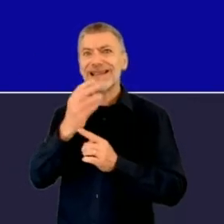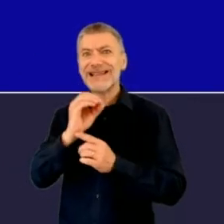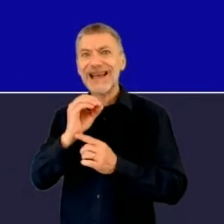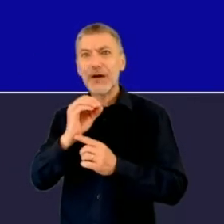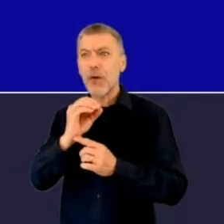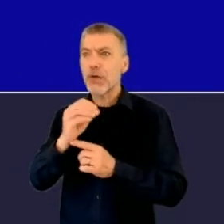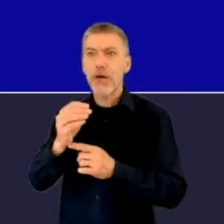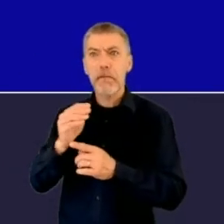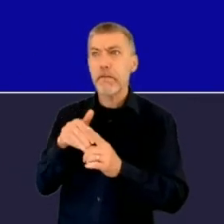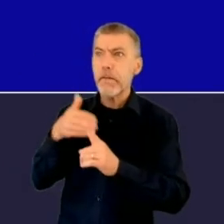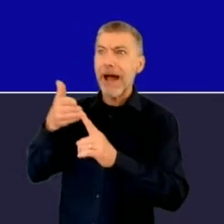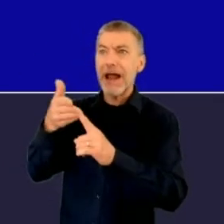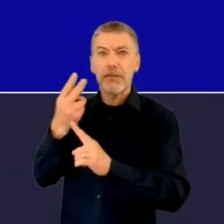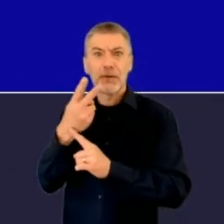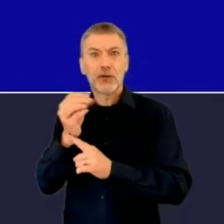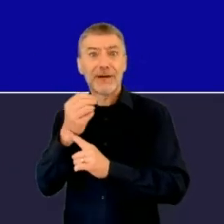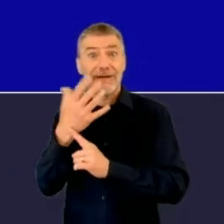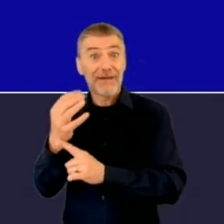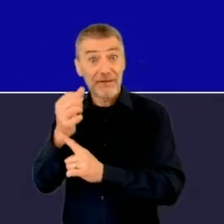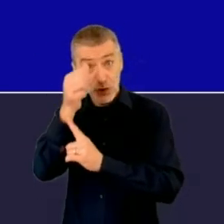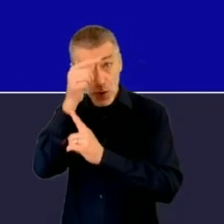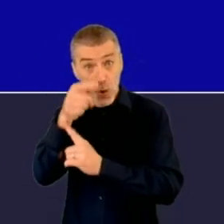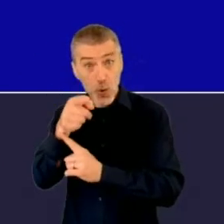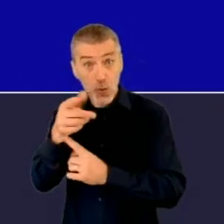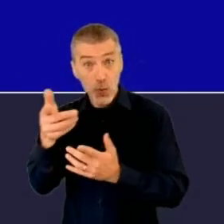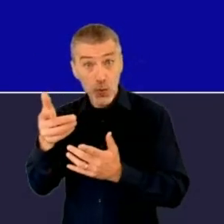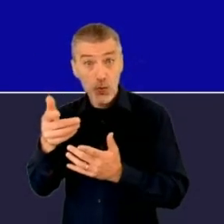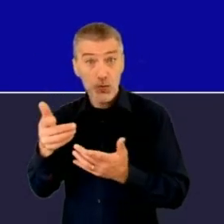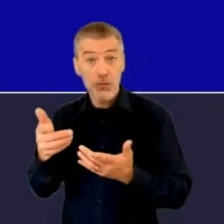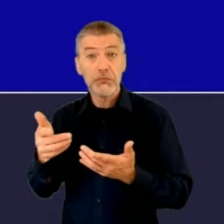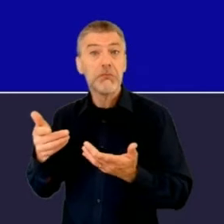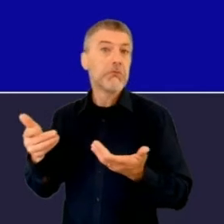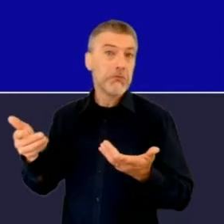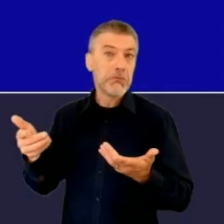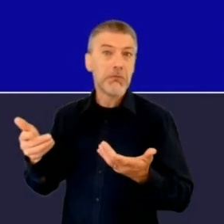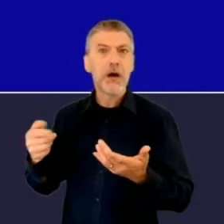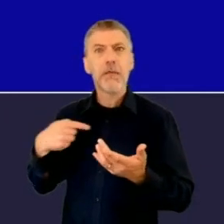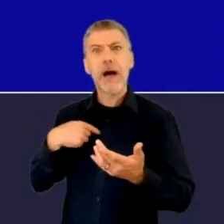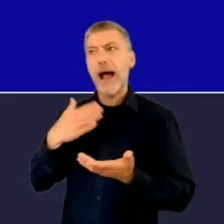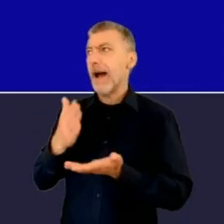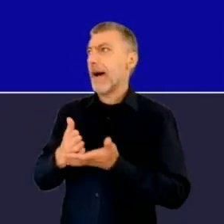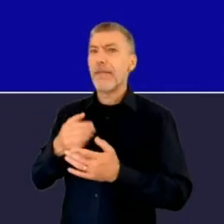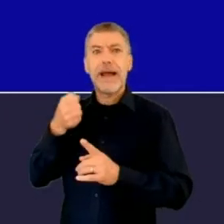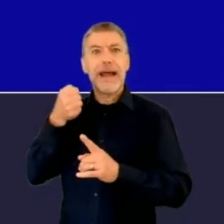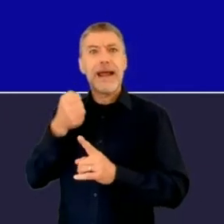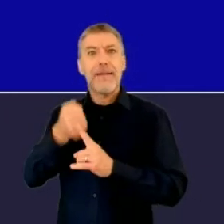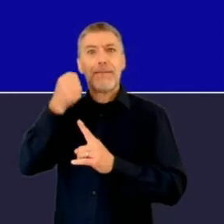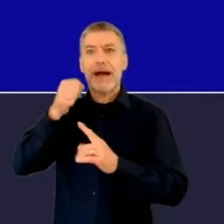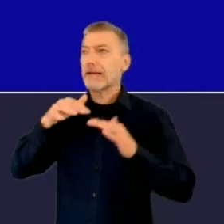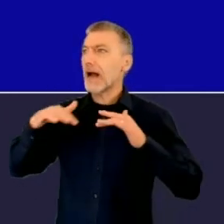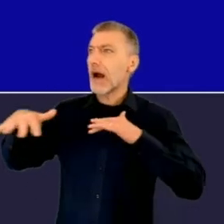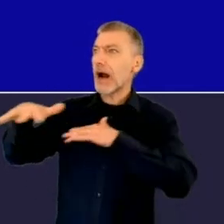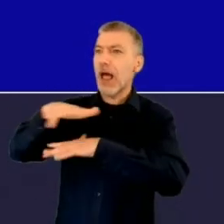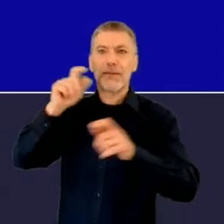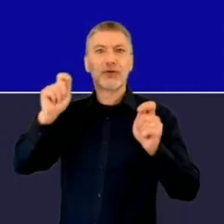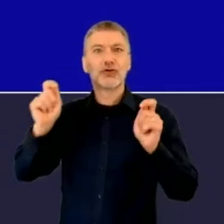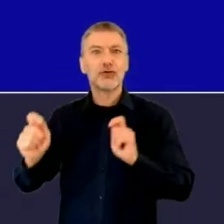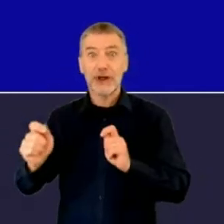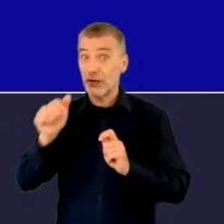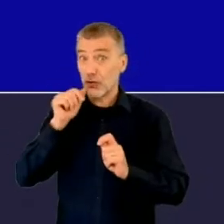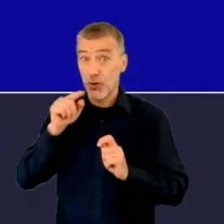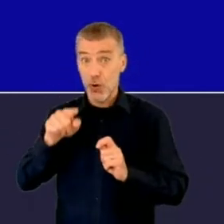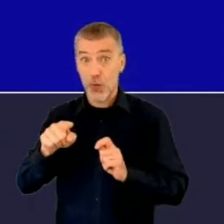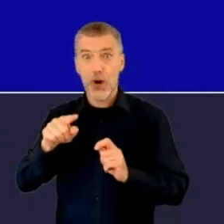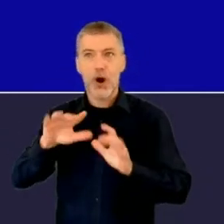but I'm sure you all will have heard of the impacts of climate change and our global need right now